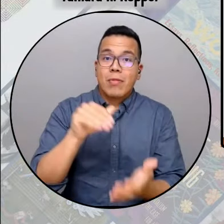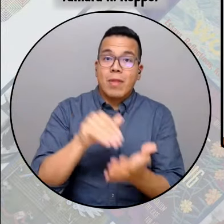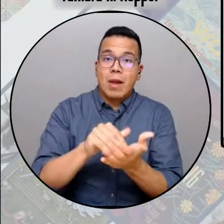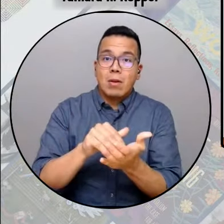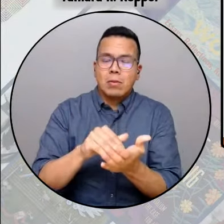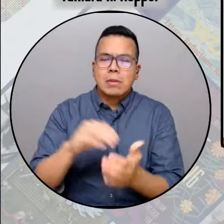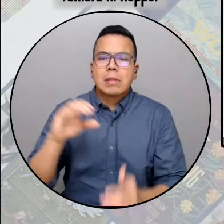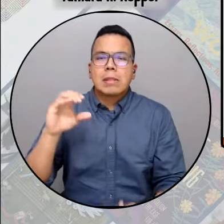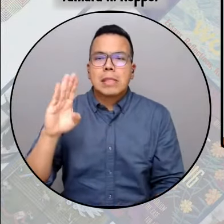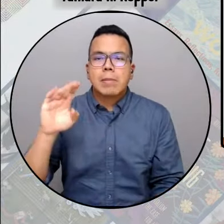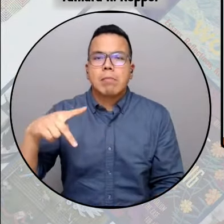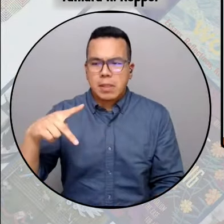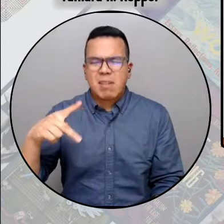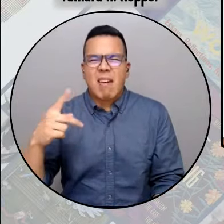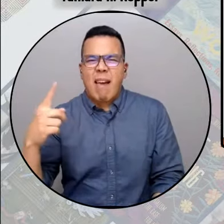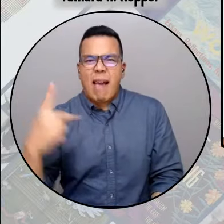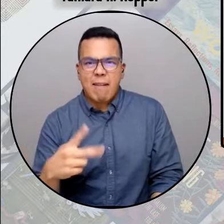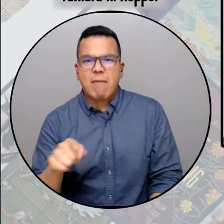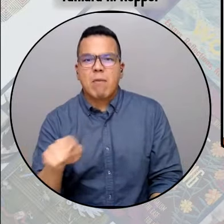here,